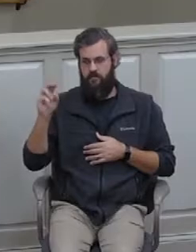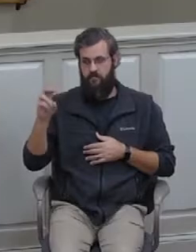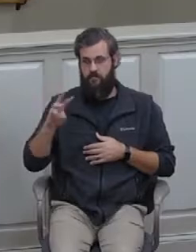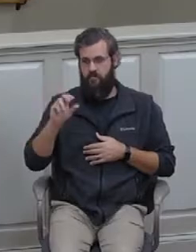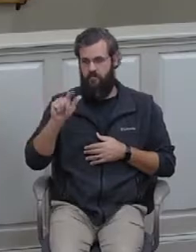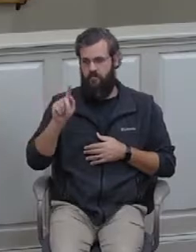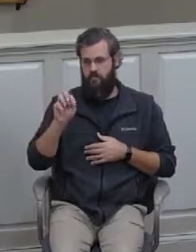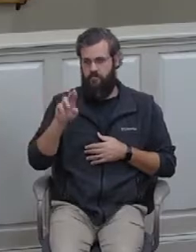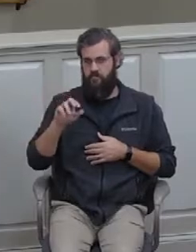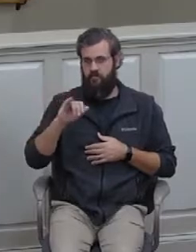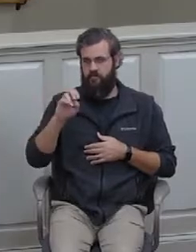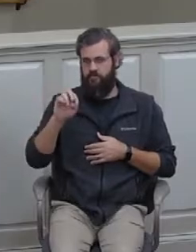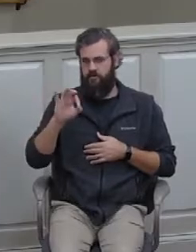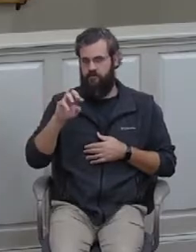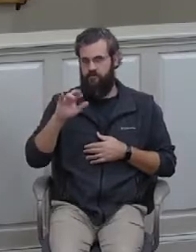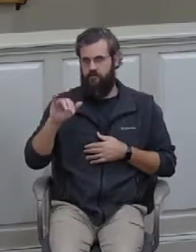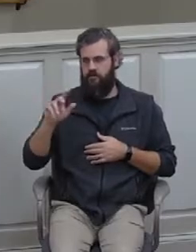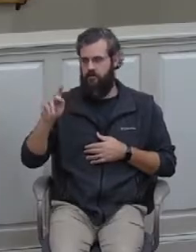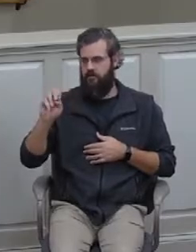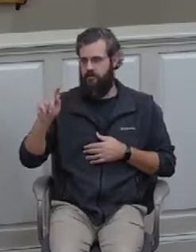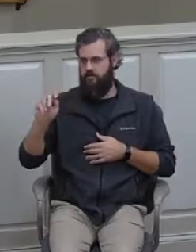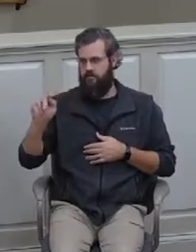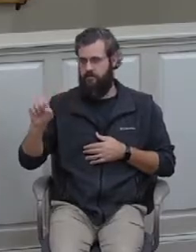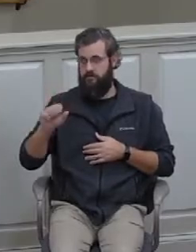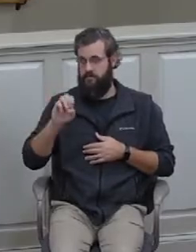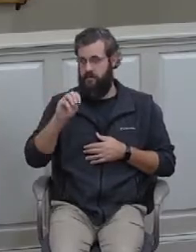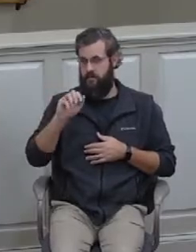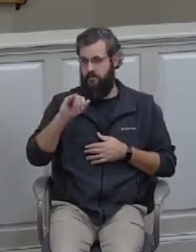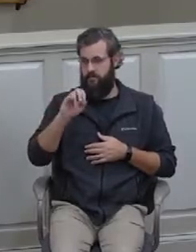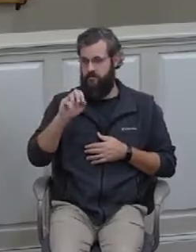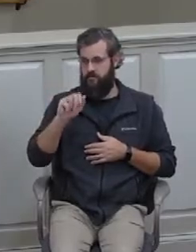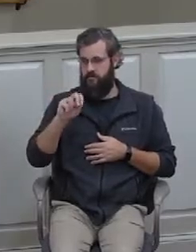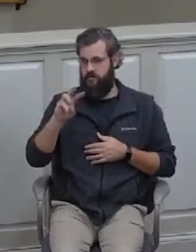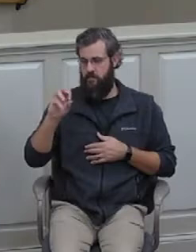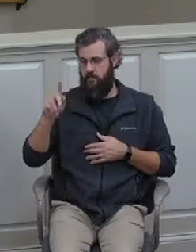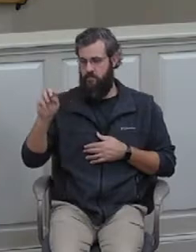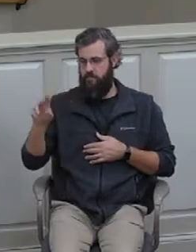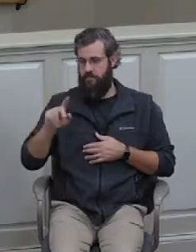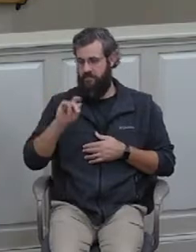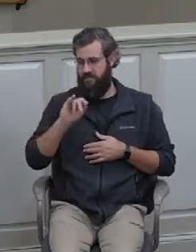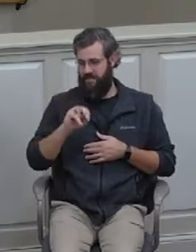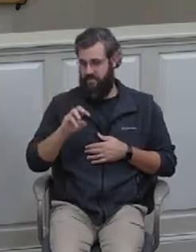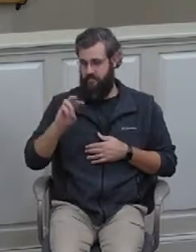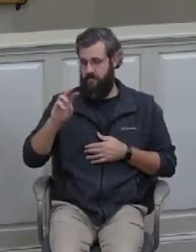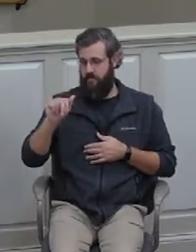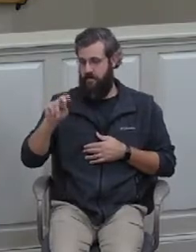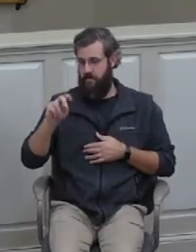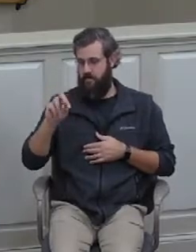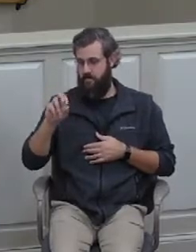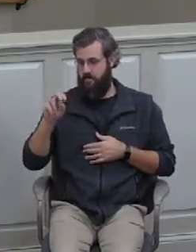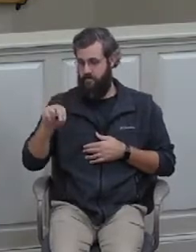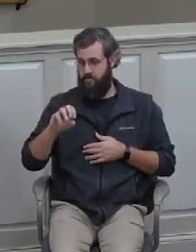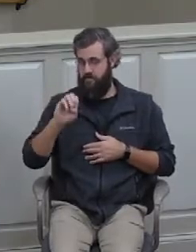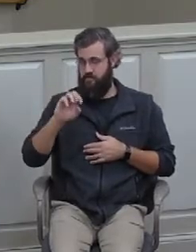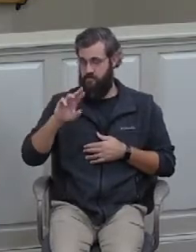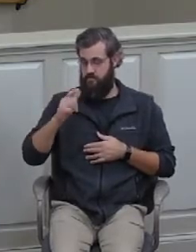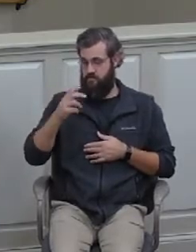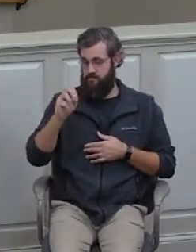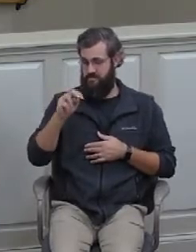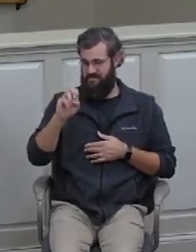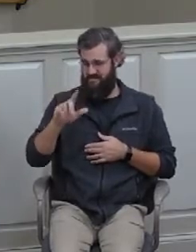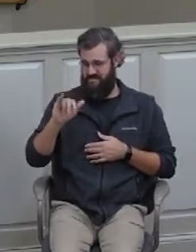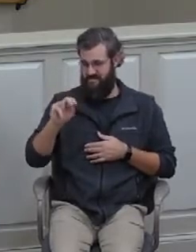Gonder, Jeffrey L. Kettles, Emma Jean Walker, Kimberly Anderson, Louis C. Brown, Eugenia